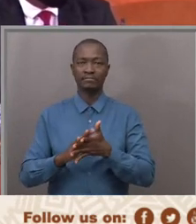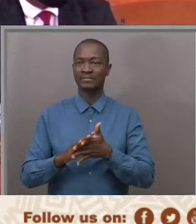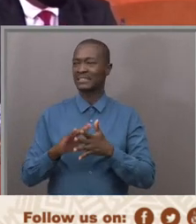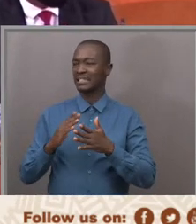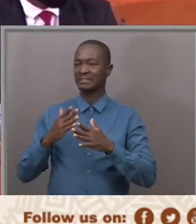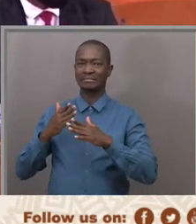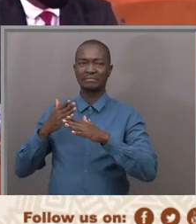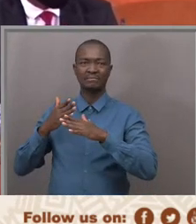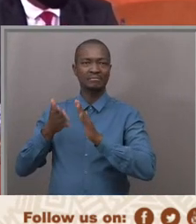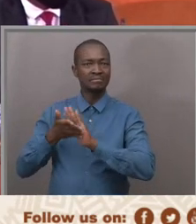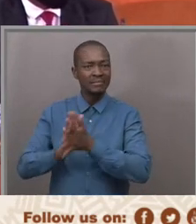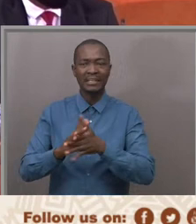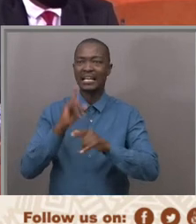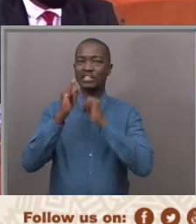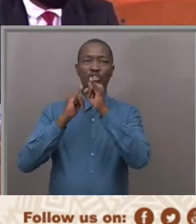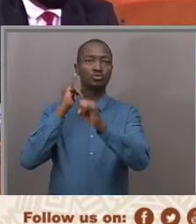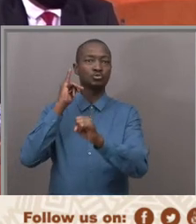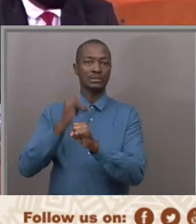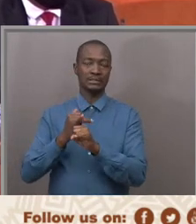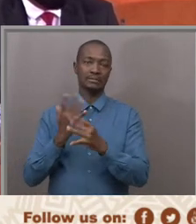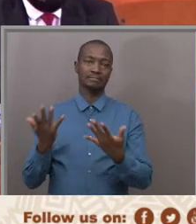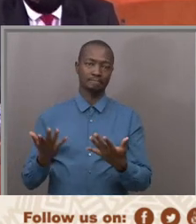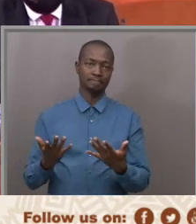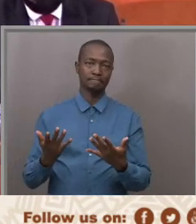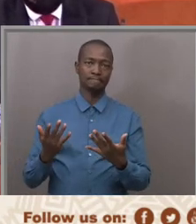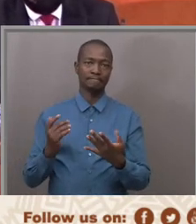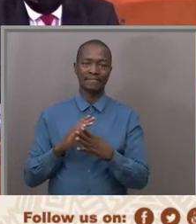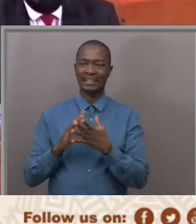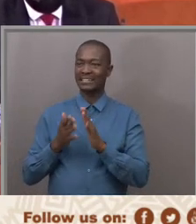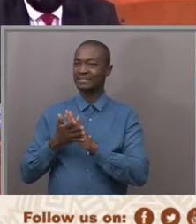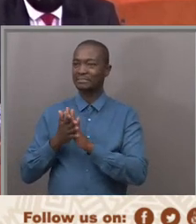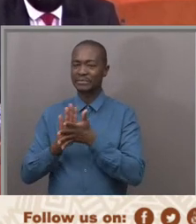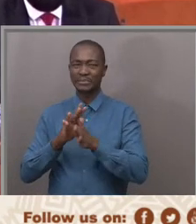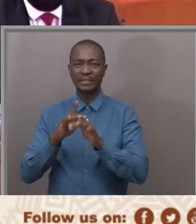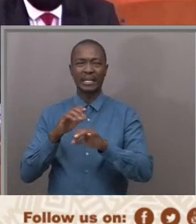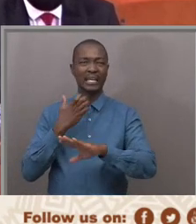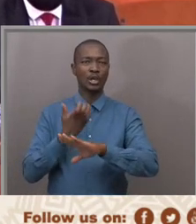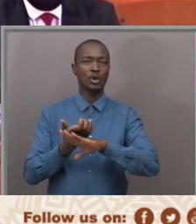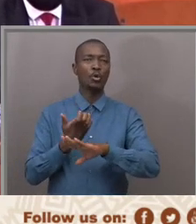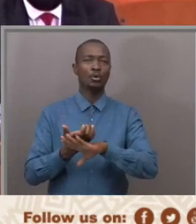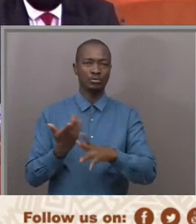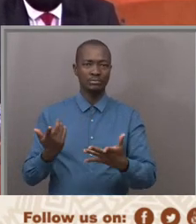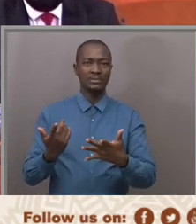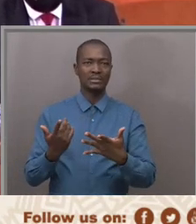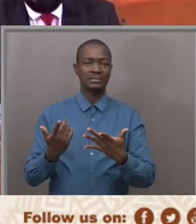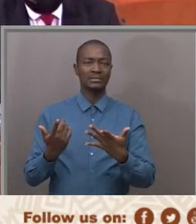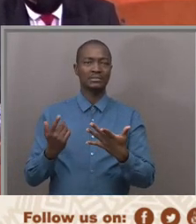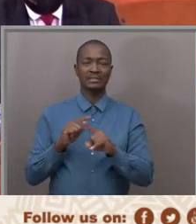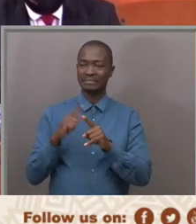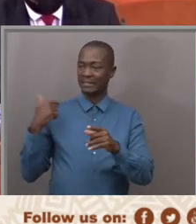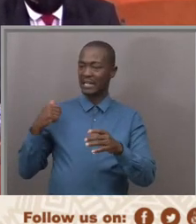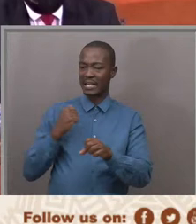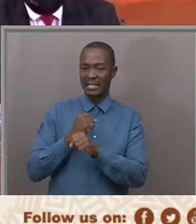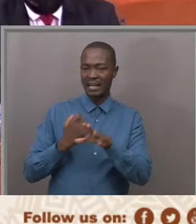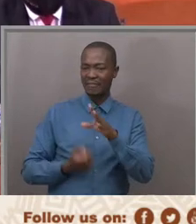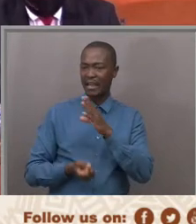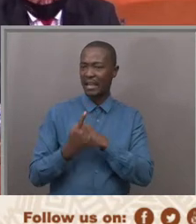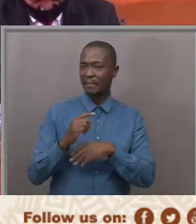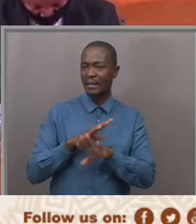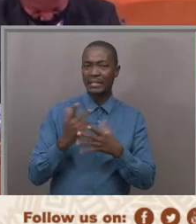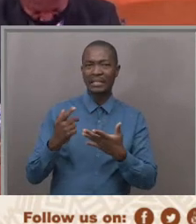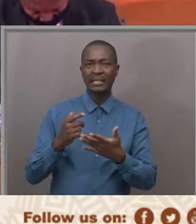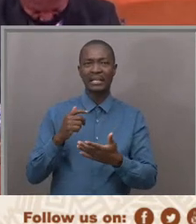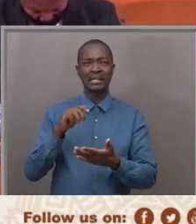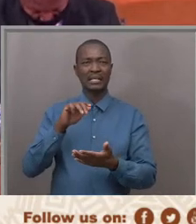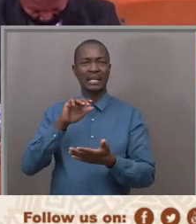institutions, and it has disrupted economies in a way never seen since the 1918-19